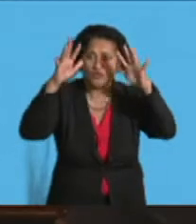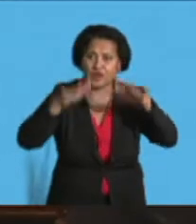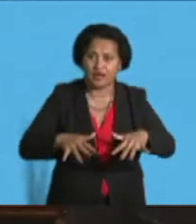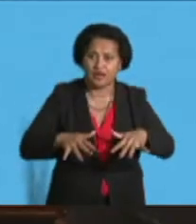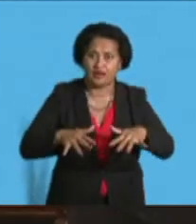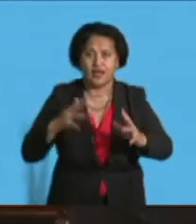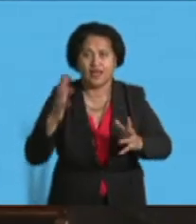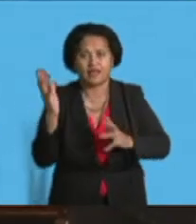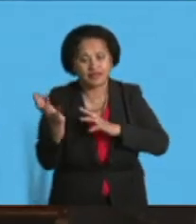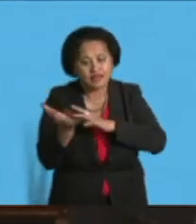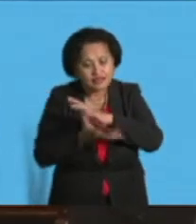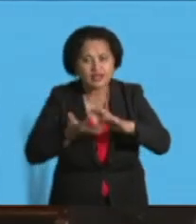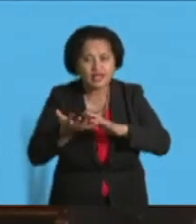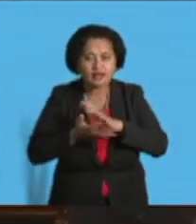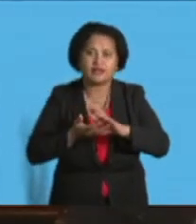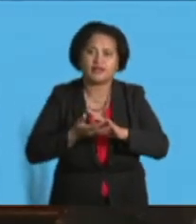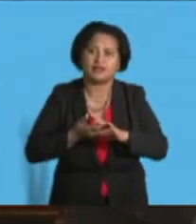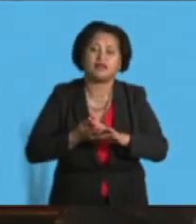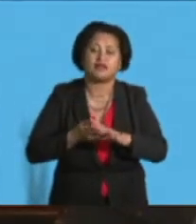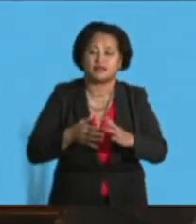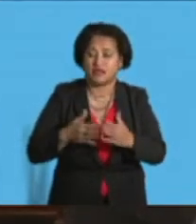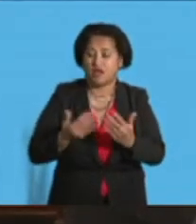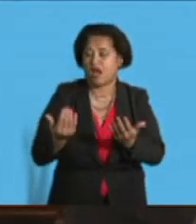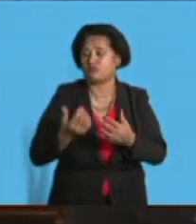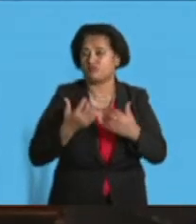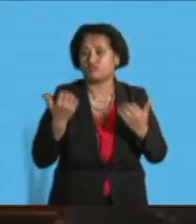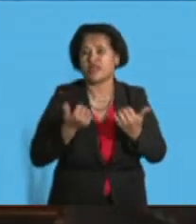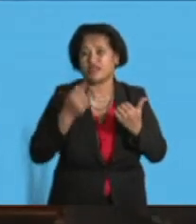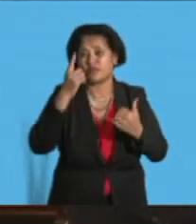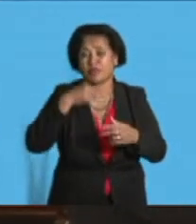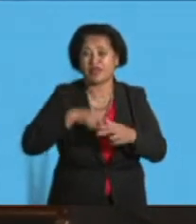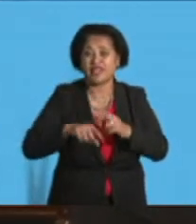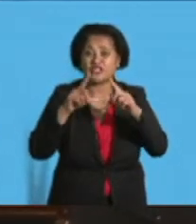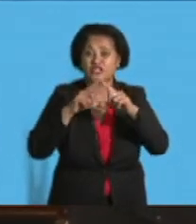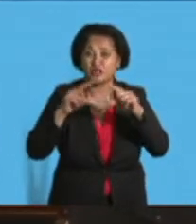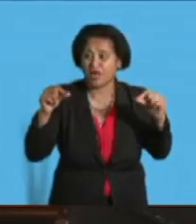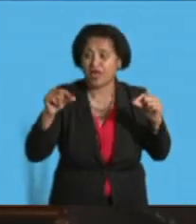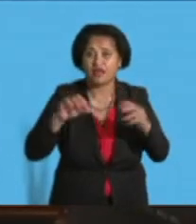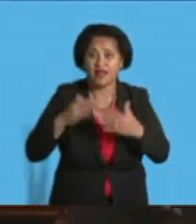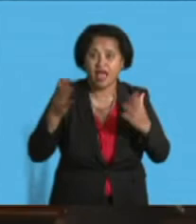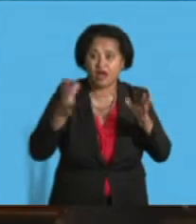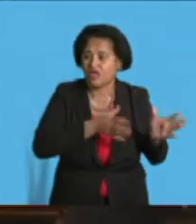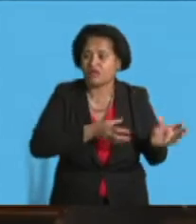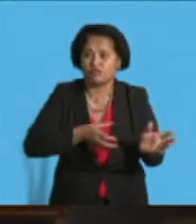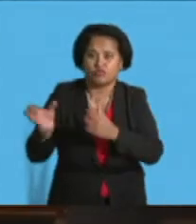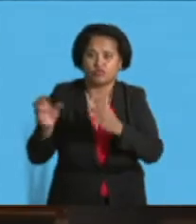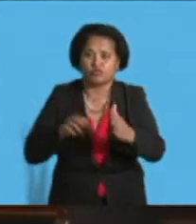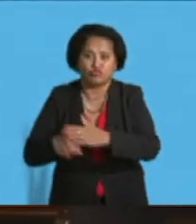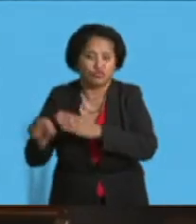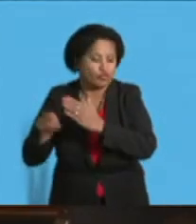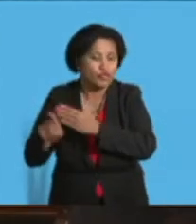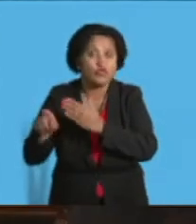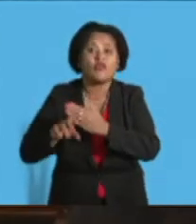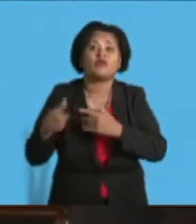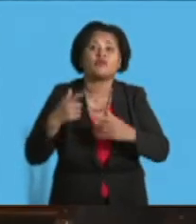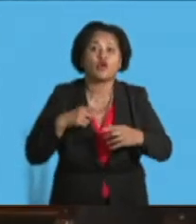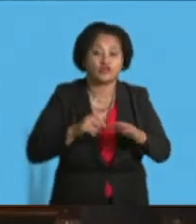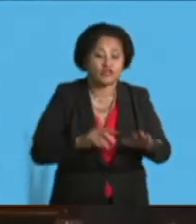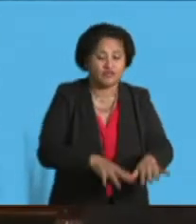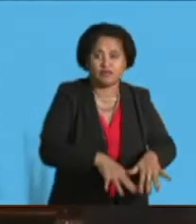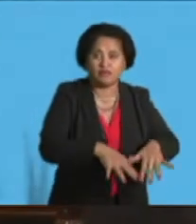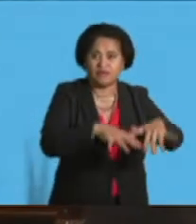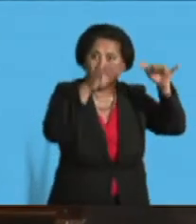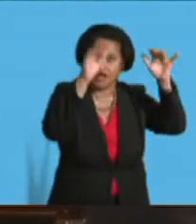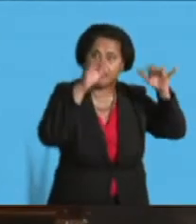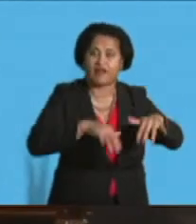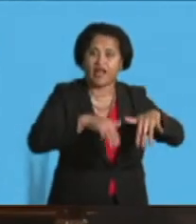Madam Speaker, as I speak, millions of people in Japan are being evacuated from their homes due to major flooding in the area. Let me quote